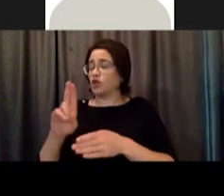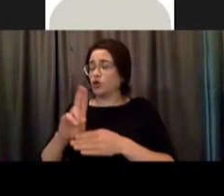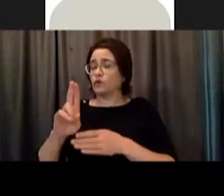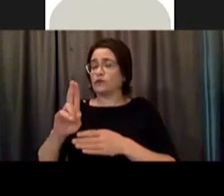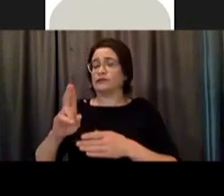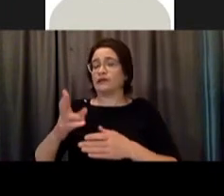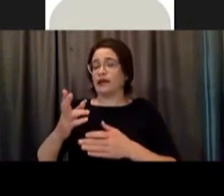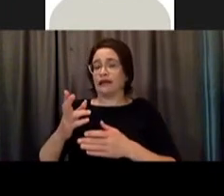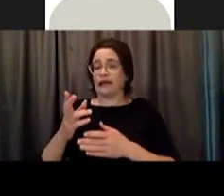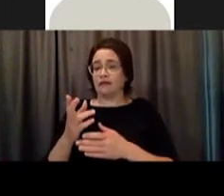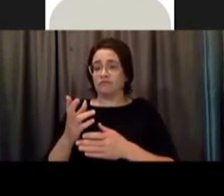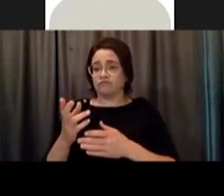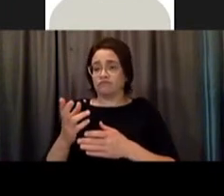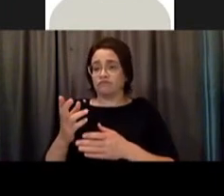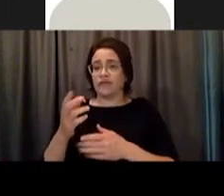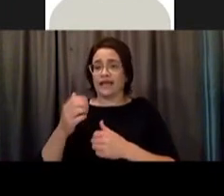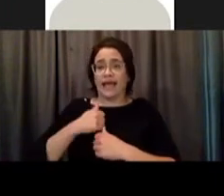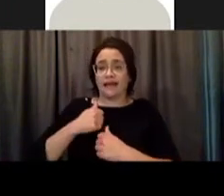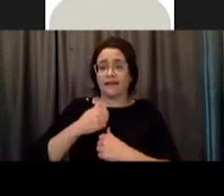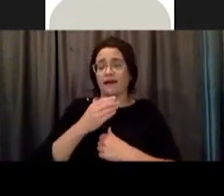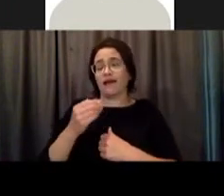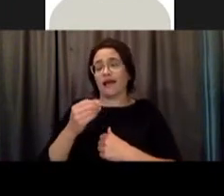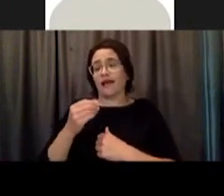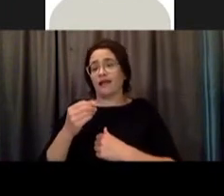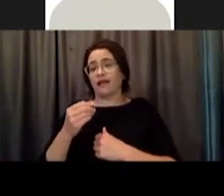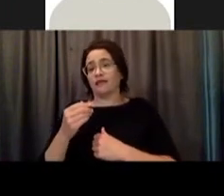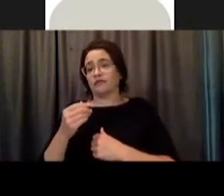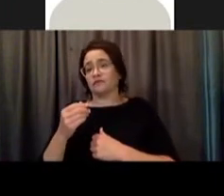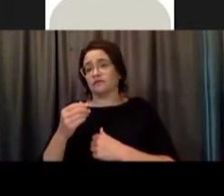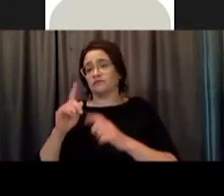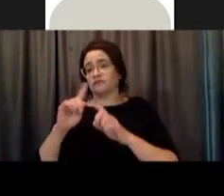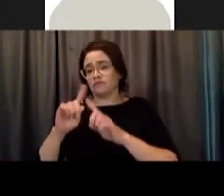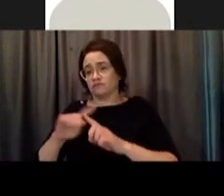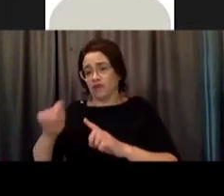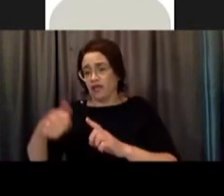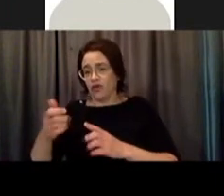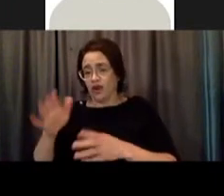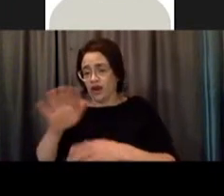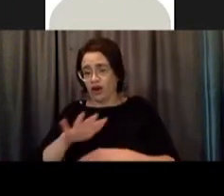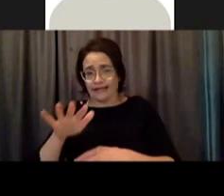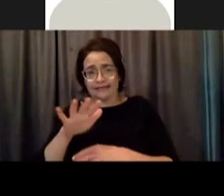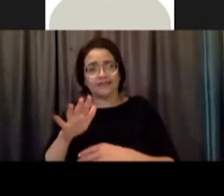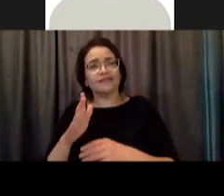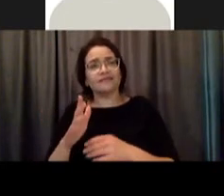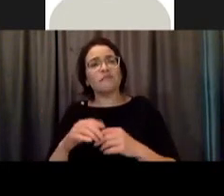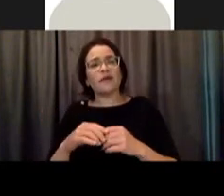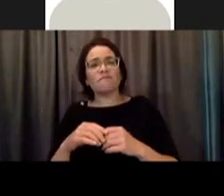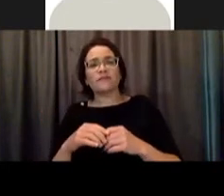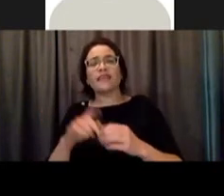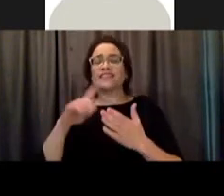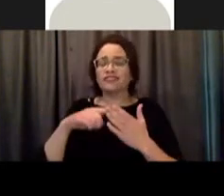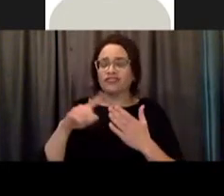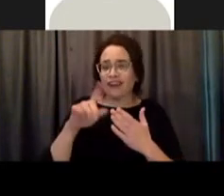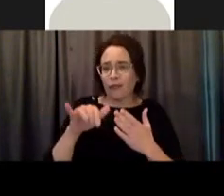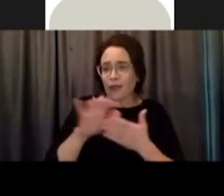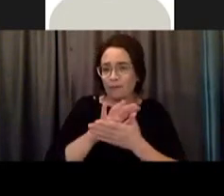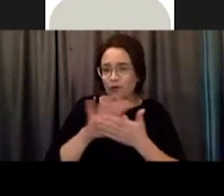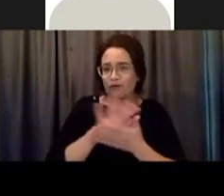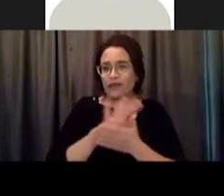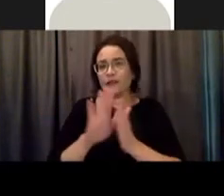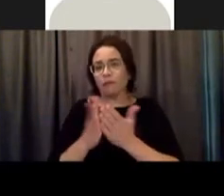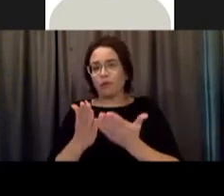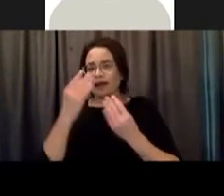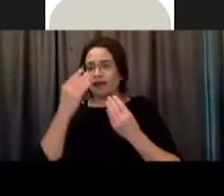education program called Orwell Art. So check it out. Let us know, or let the world know what you think about it. But